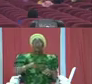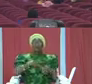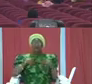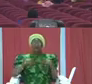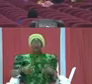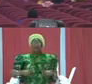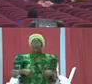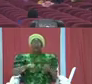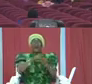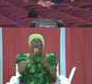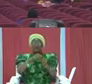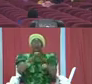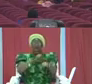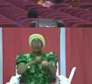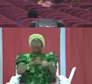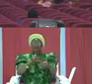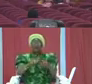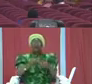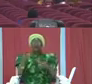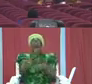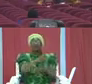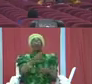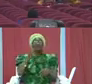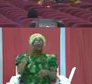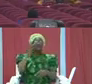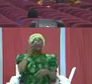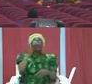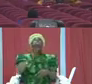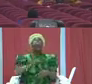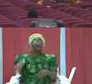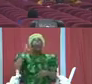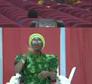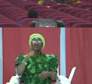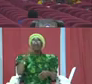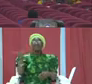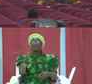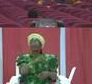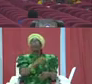When it is time to take the wine, I will teach you again how to pray.